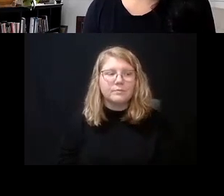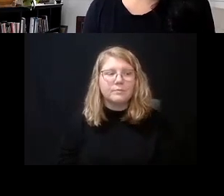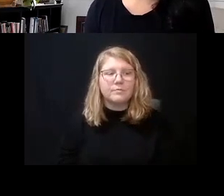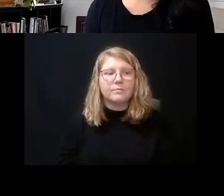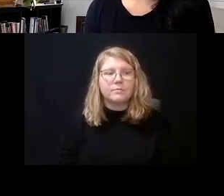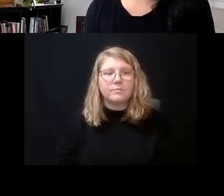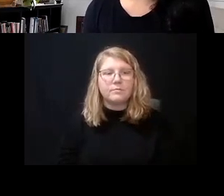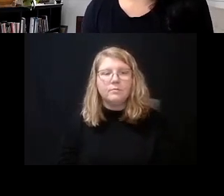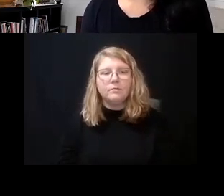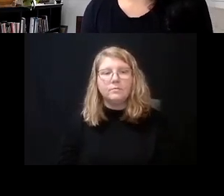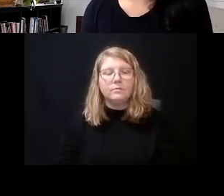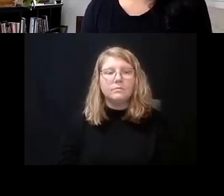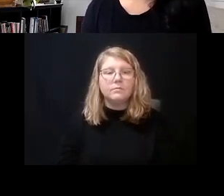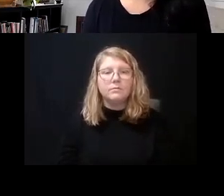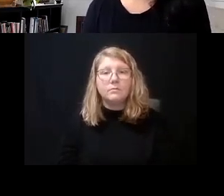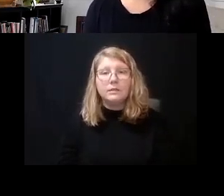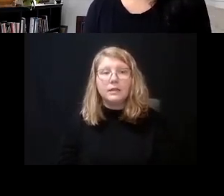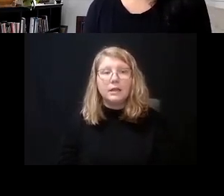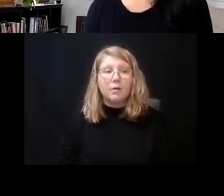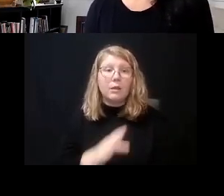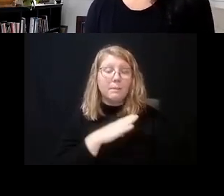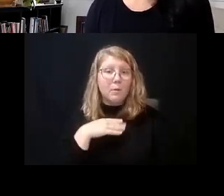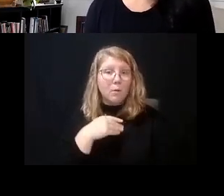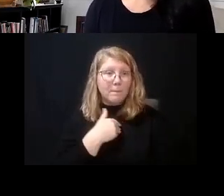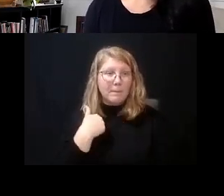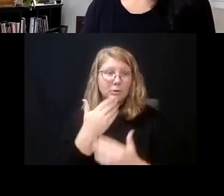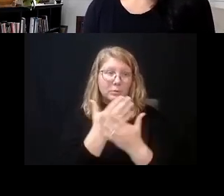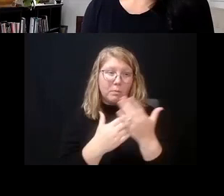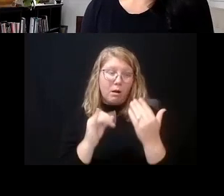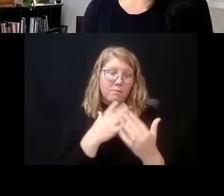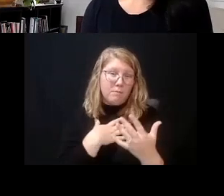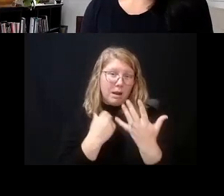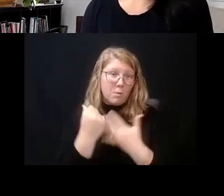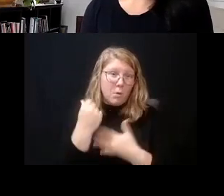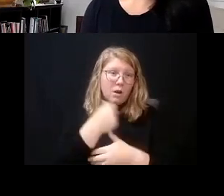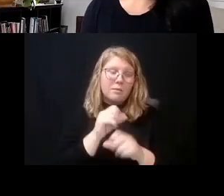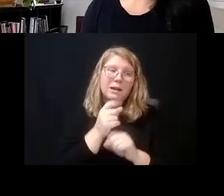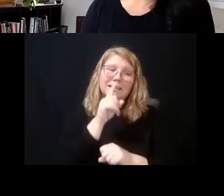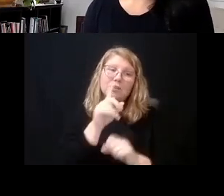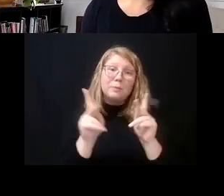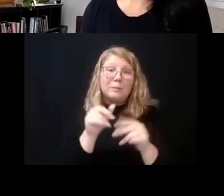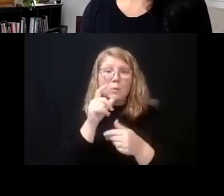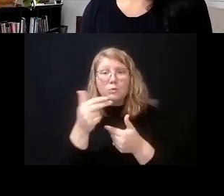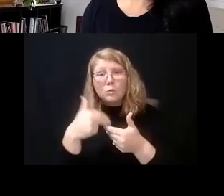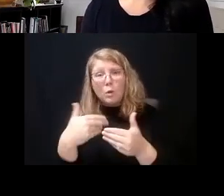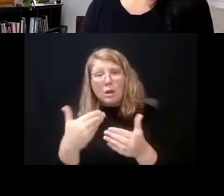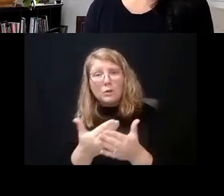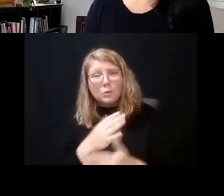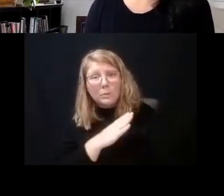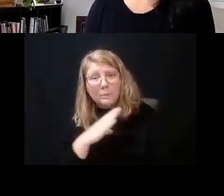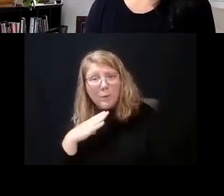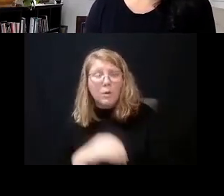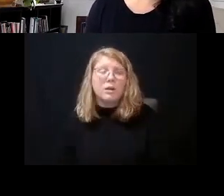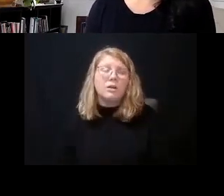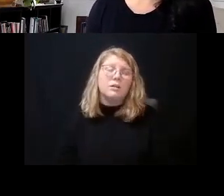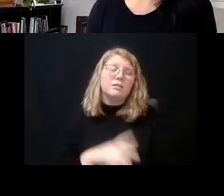that was also part of my priority, was to make sure that folks that were coming on as new board members shared the value that we need